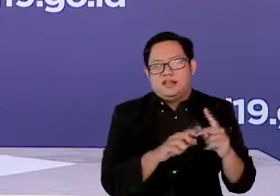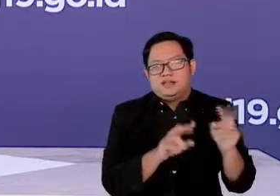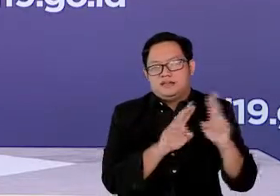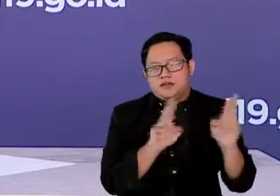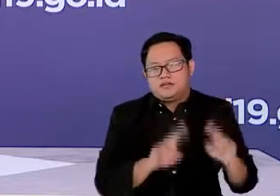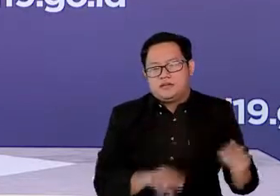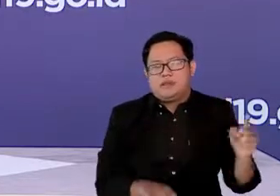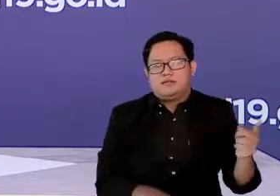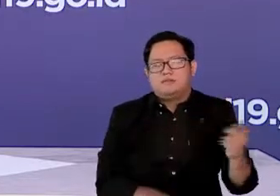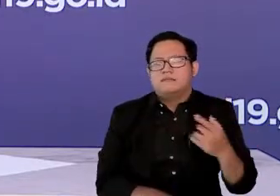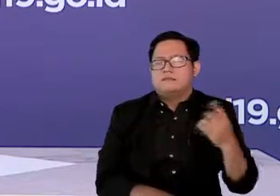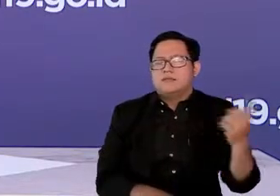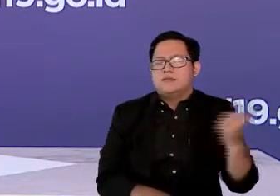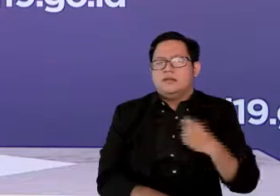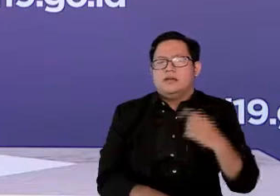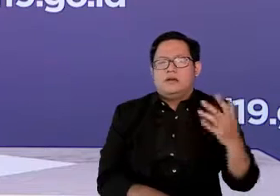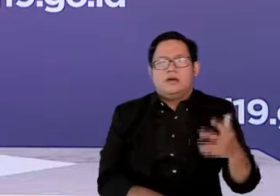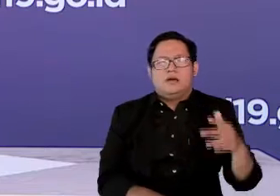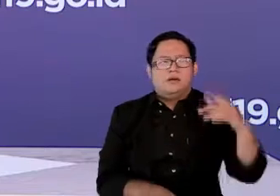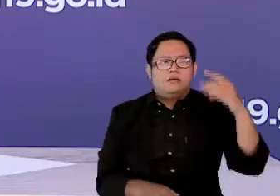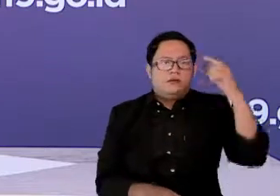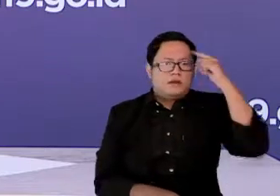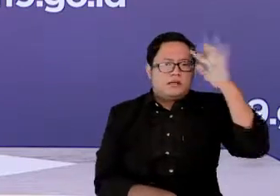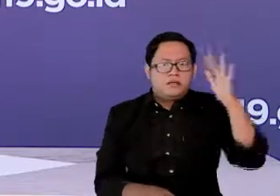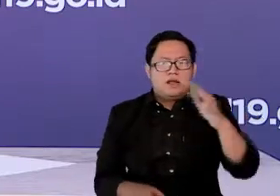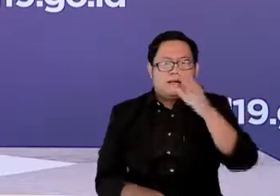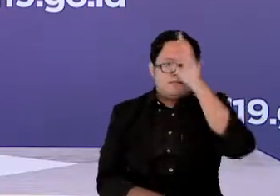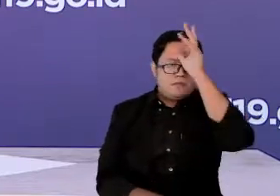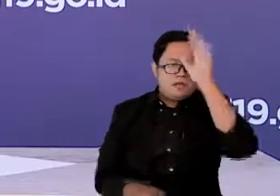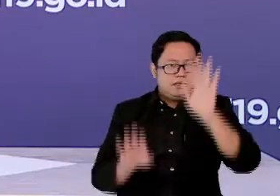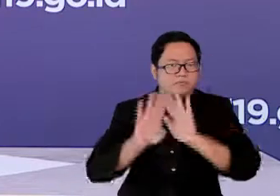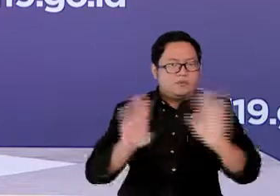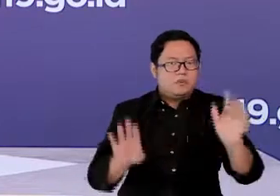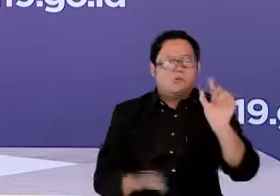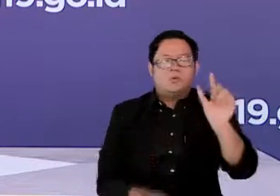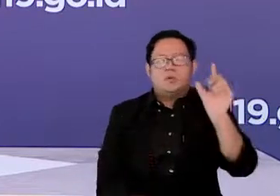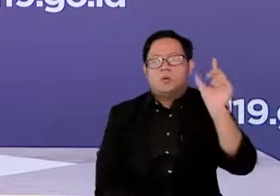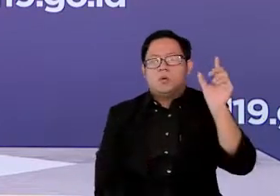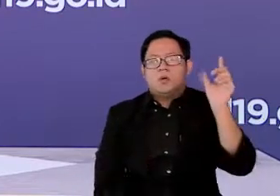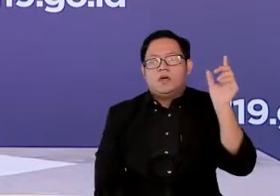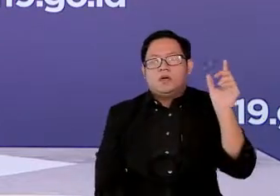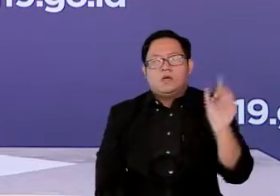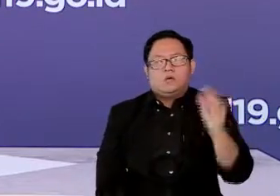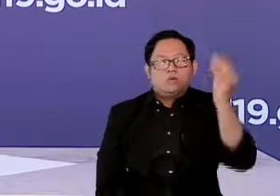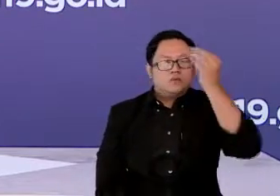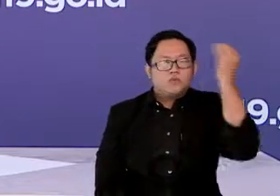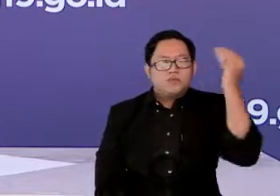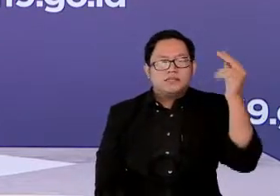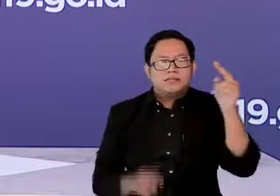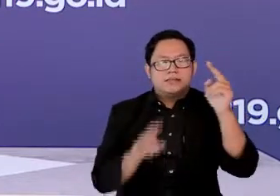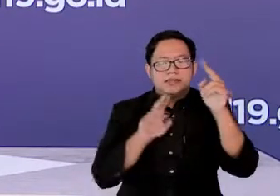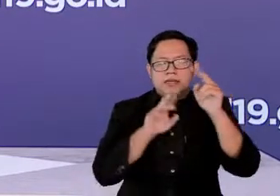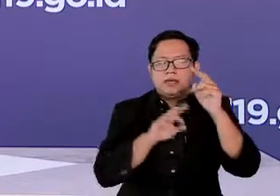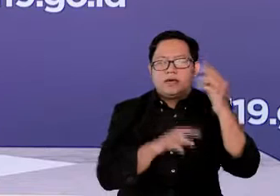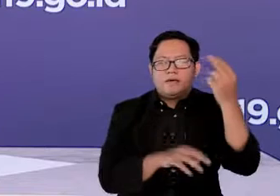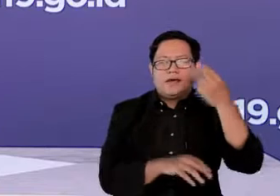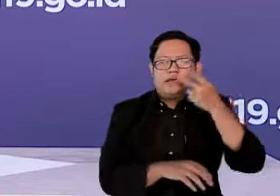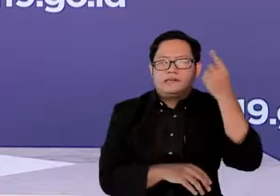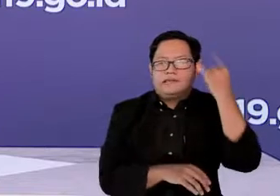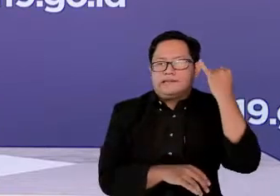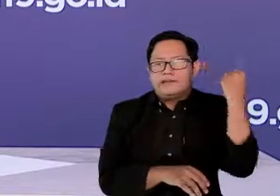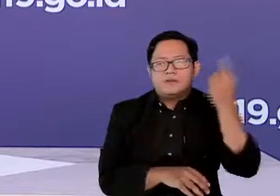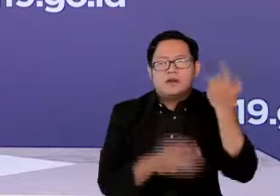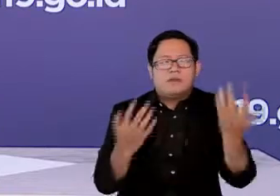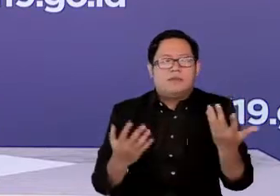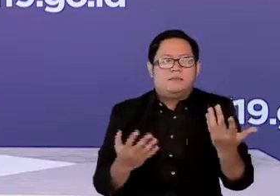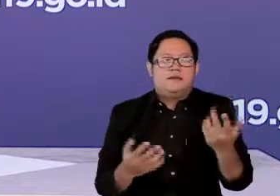is the plan to open Bali for international tourists, considering case numbers have gone down? Also